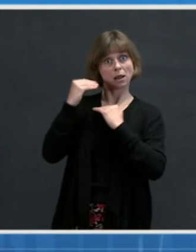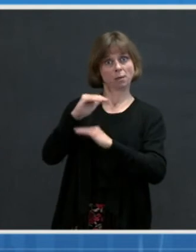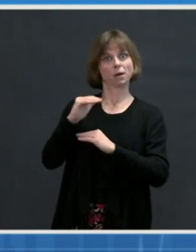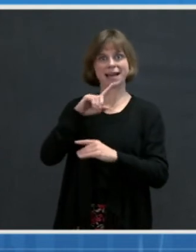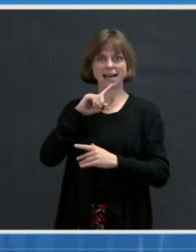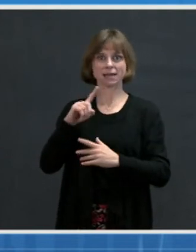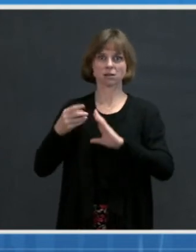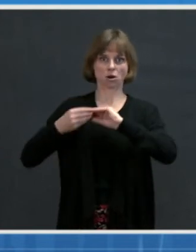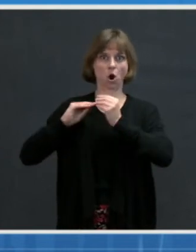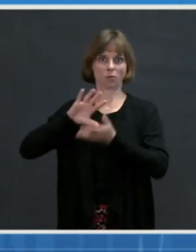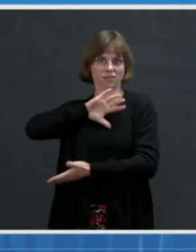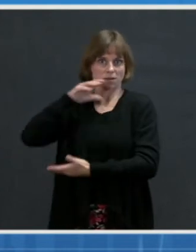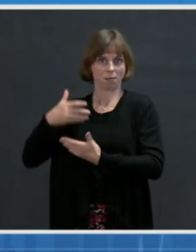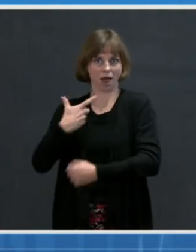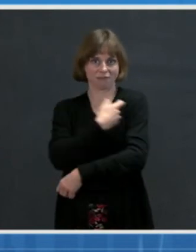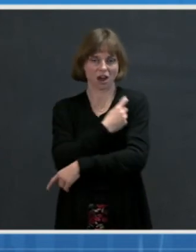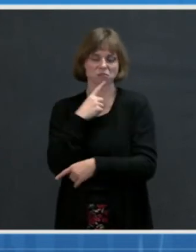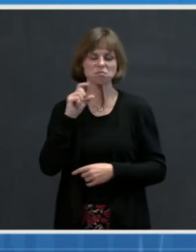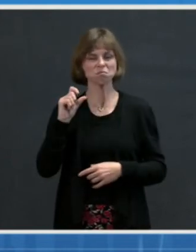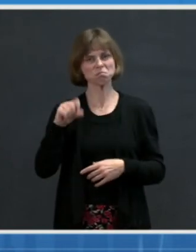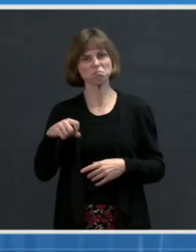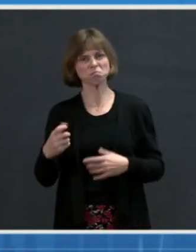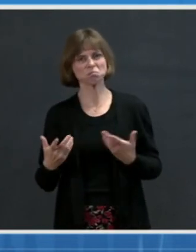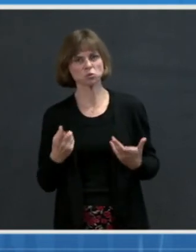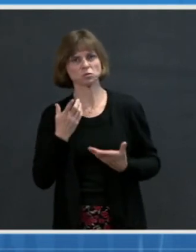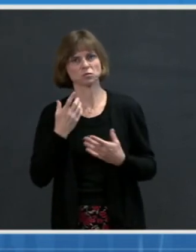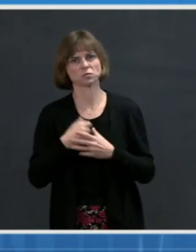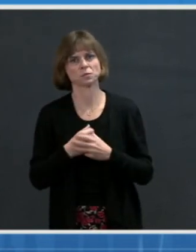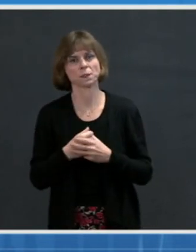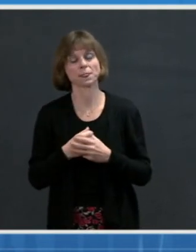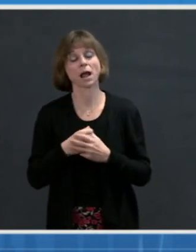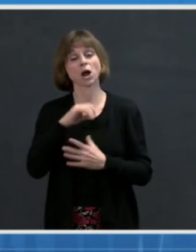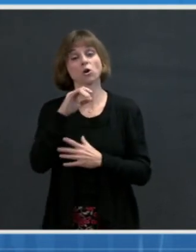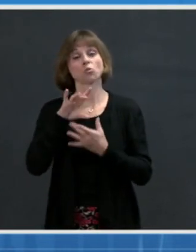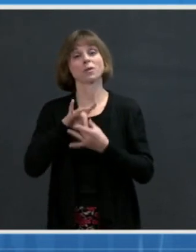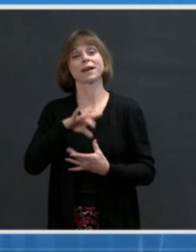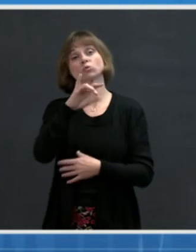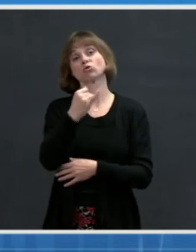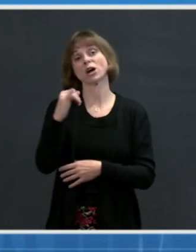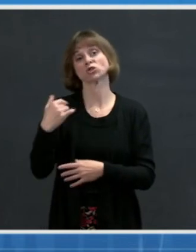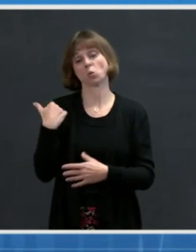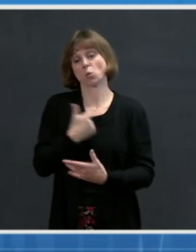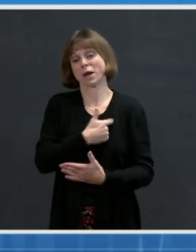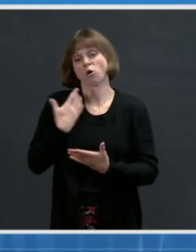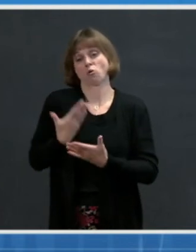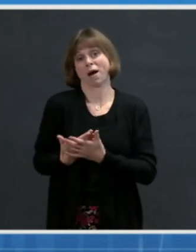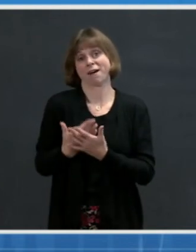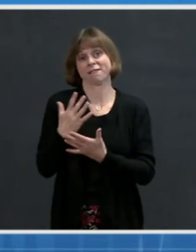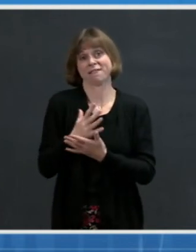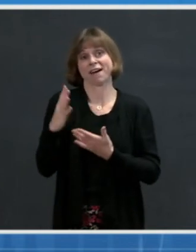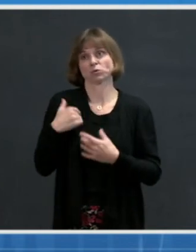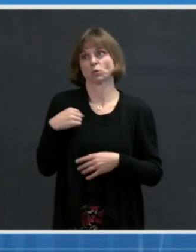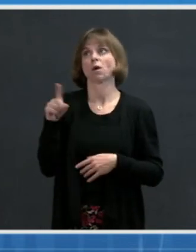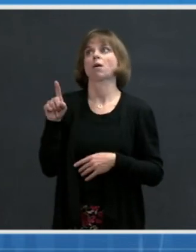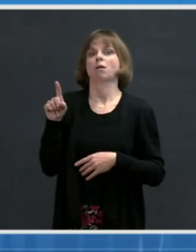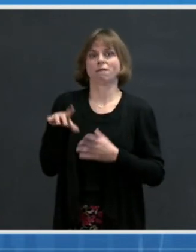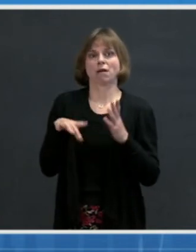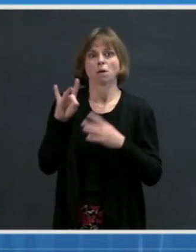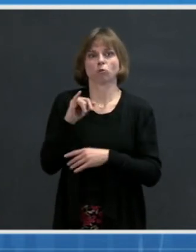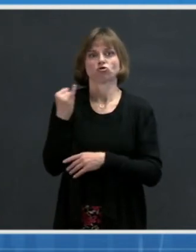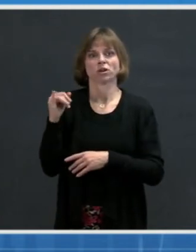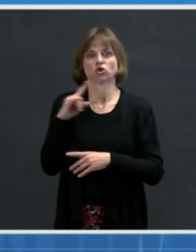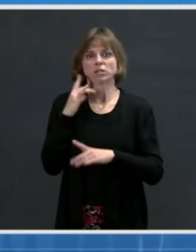J&J, when we got here 5 weeks ago, we learned that J&J was behind on manufacturing, and